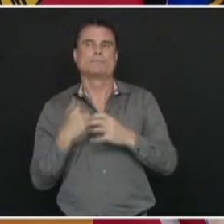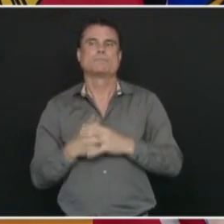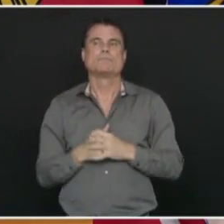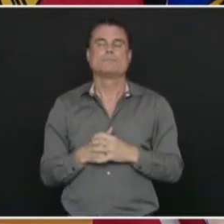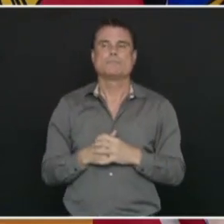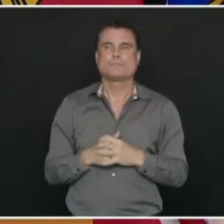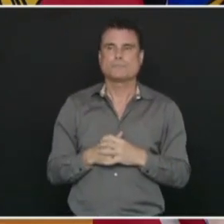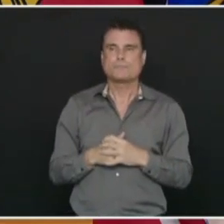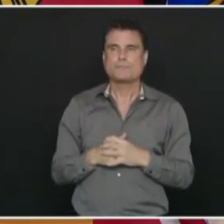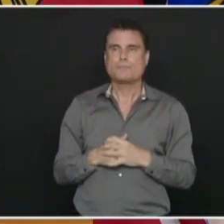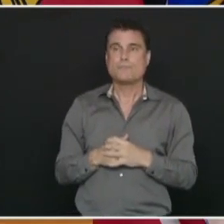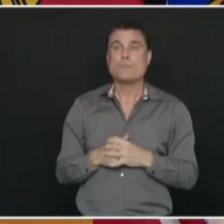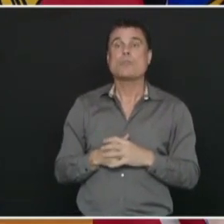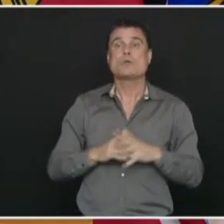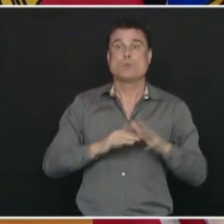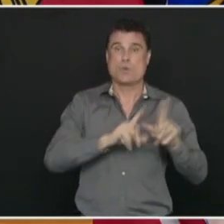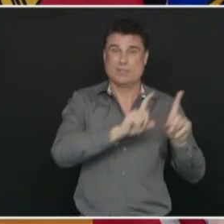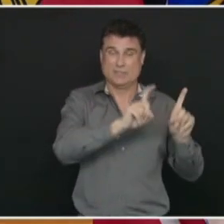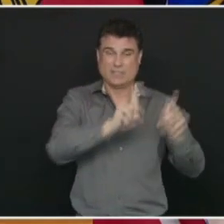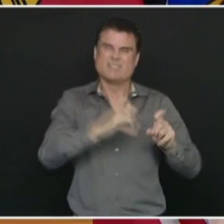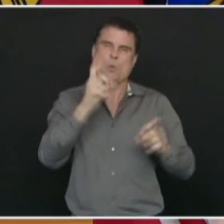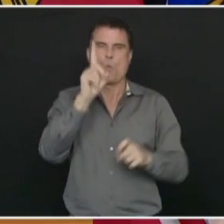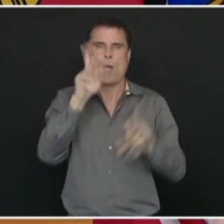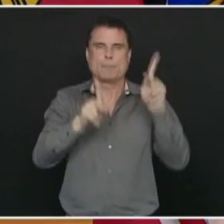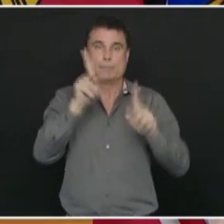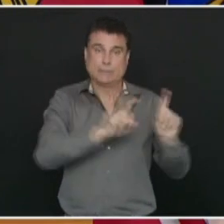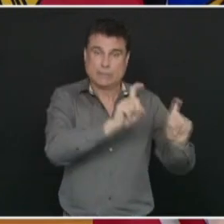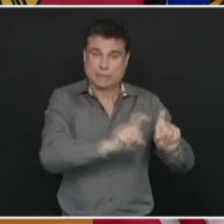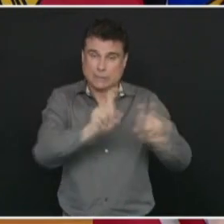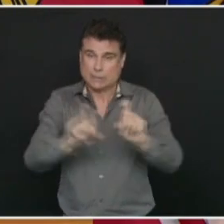Next, we have Matt Preprost, Alaska Highway News. Go ahead, Matt.